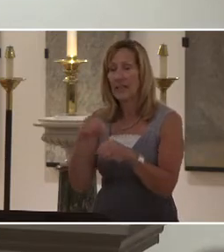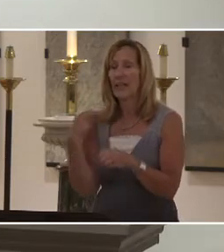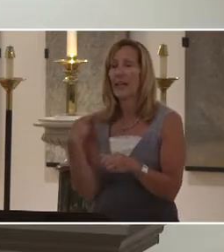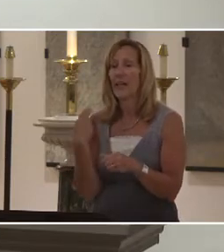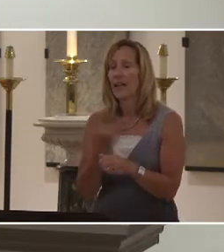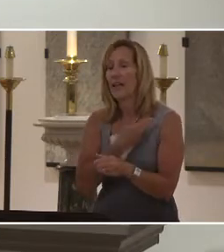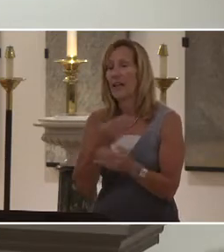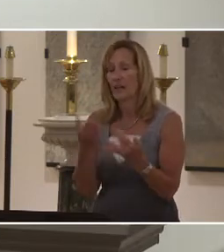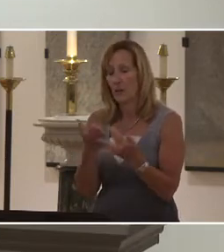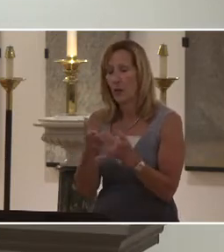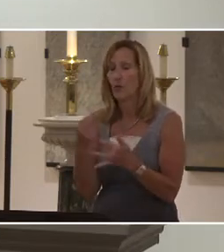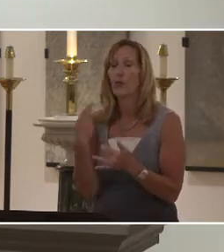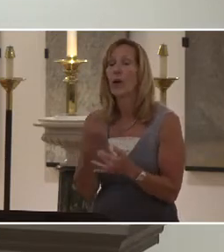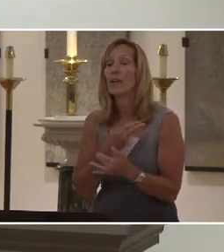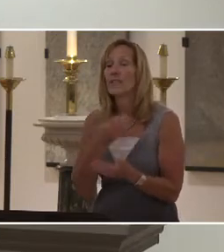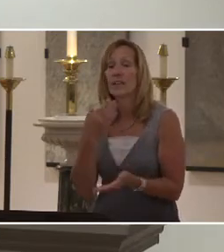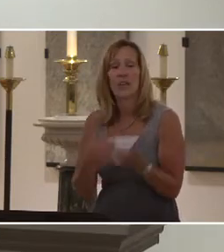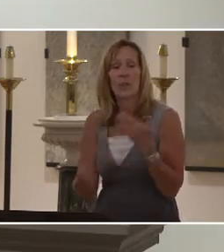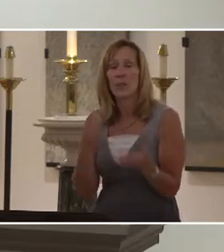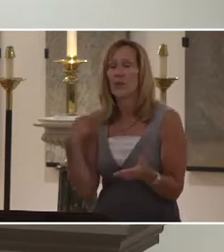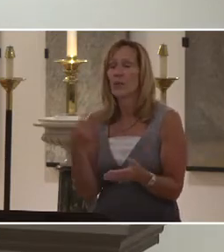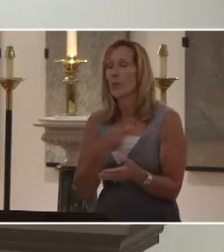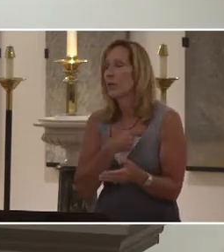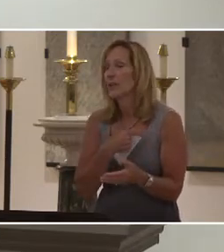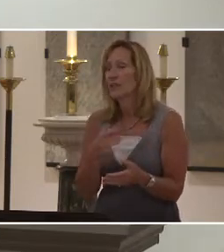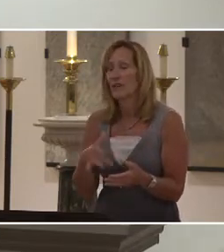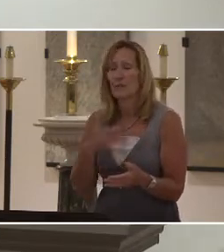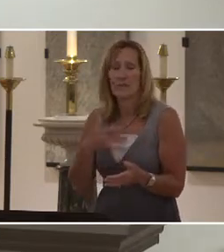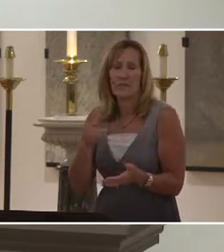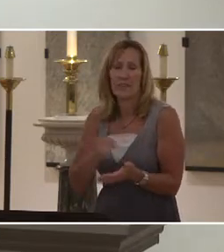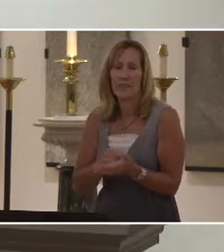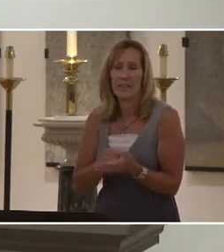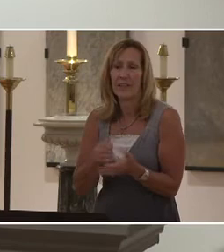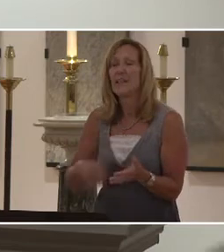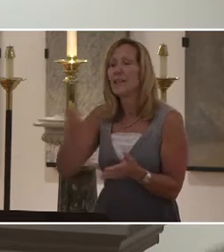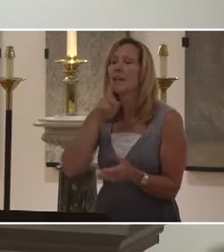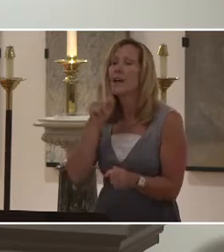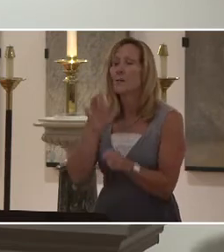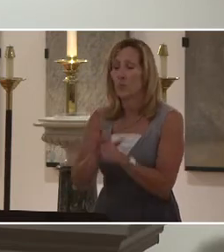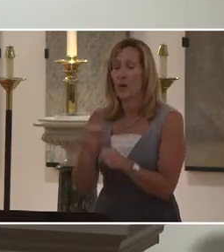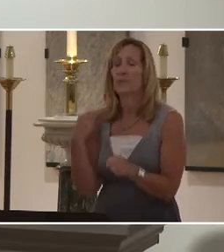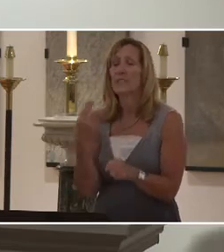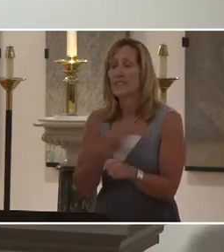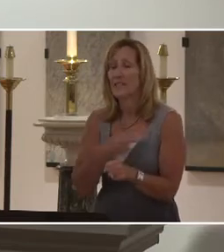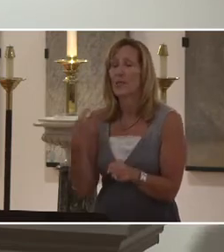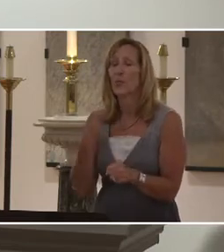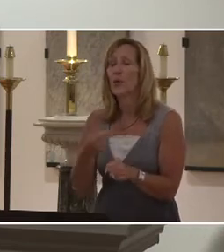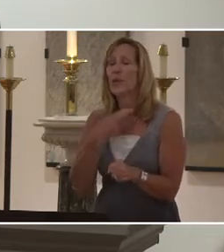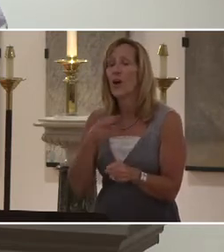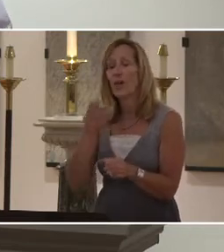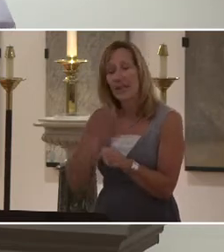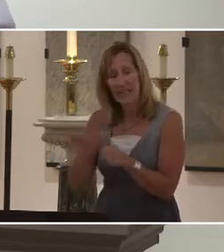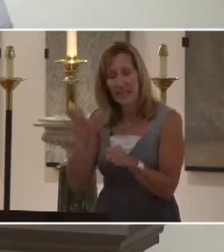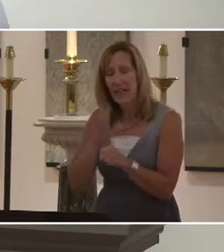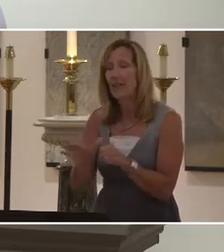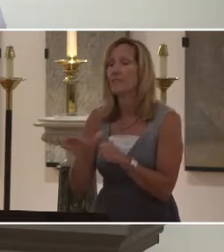us. And whenever we don't feel it, be assured, we are